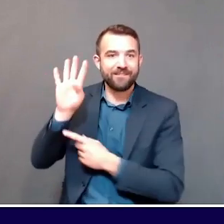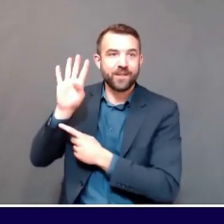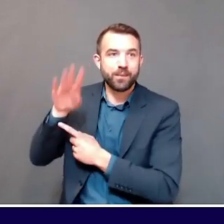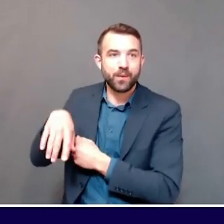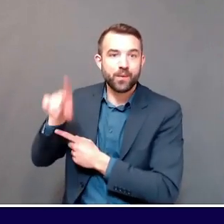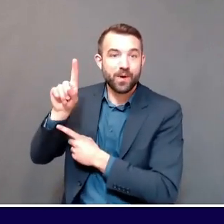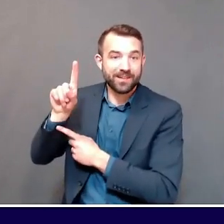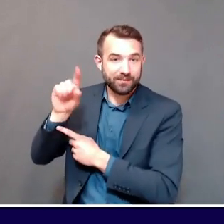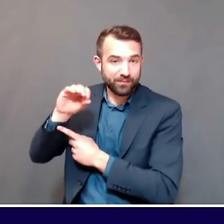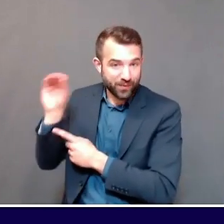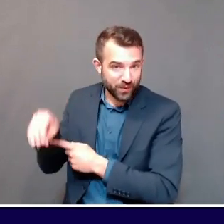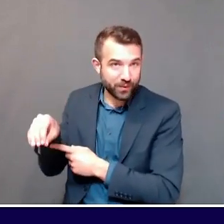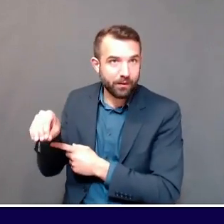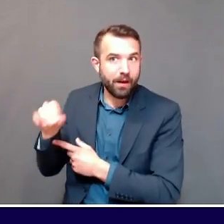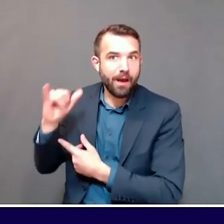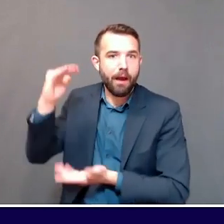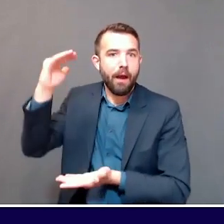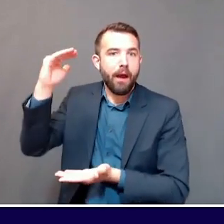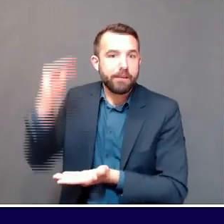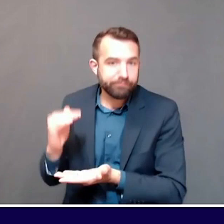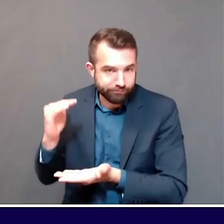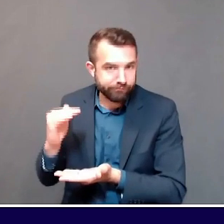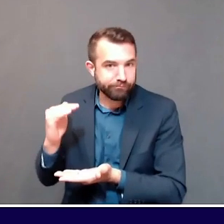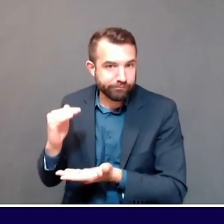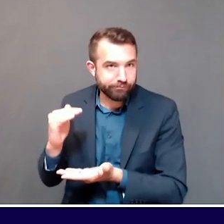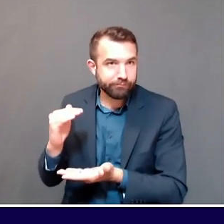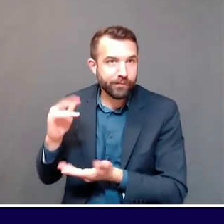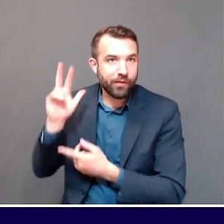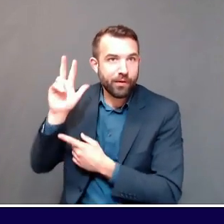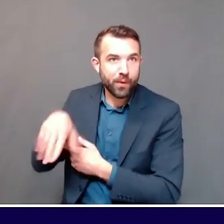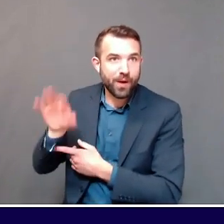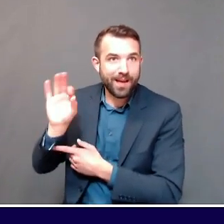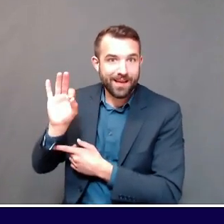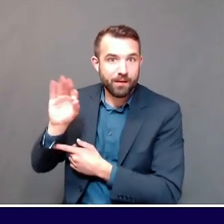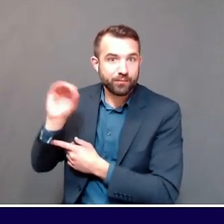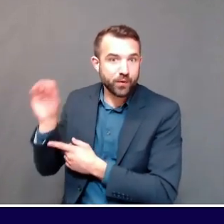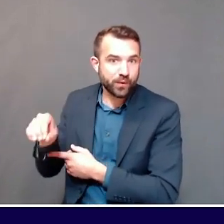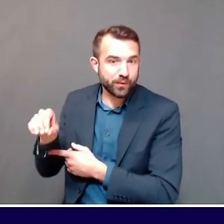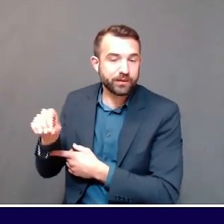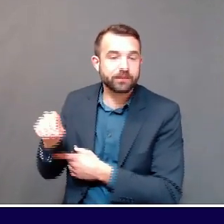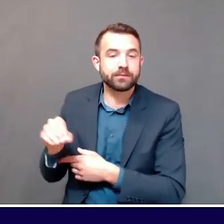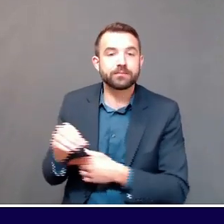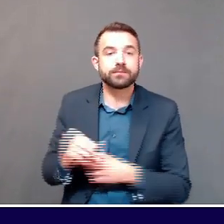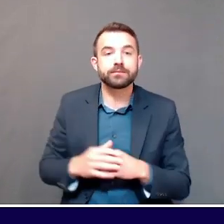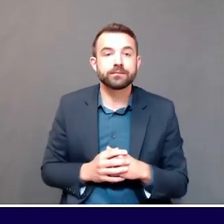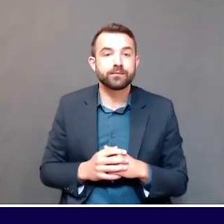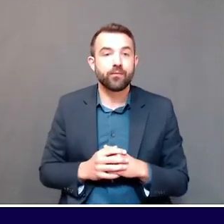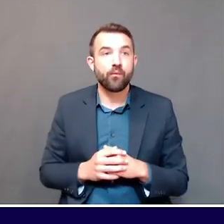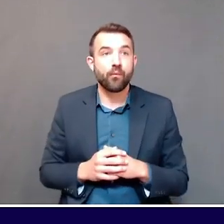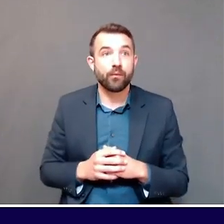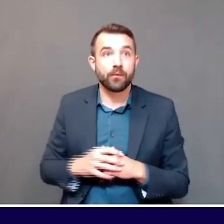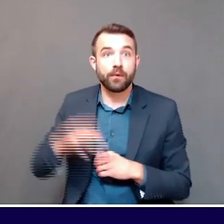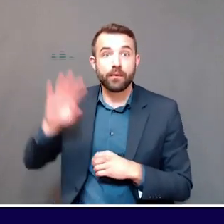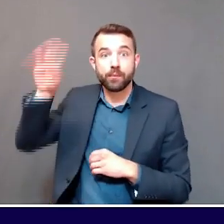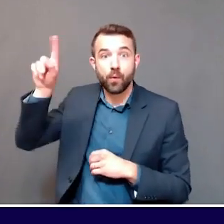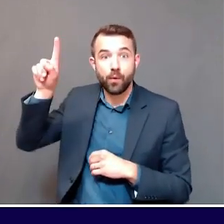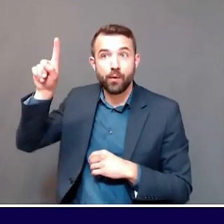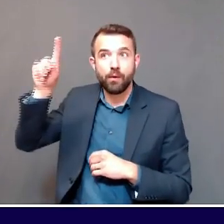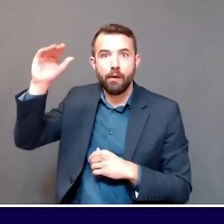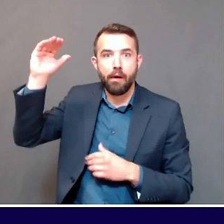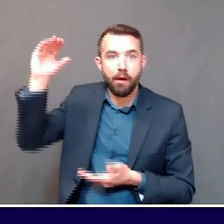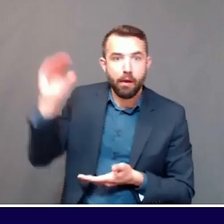even further just in the past 7 days, going from 4.1% to